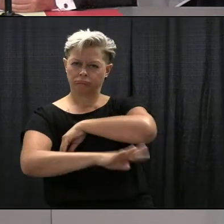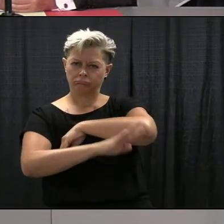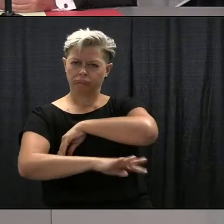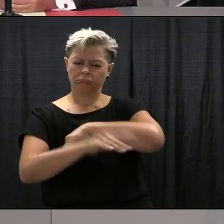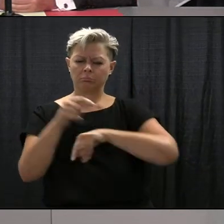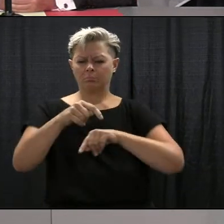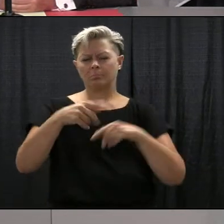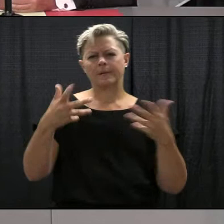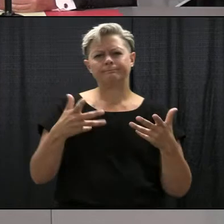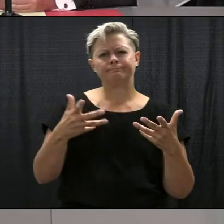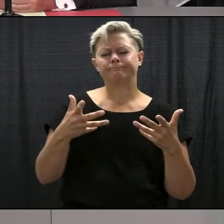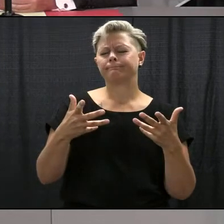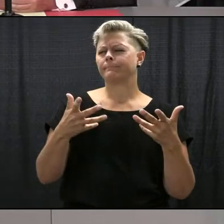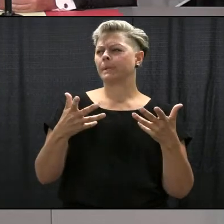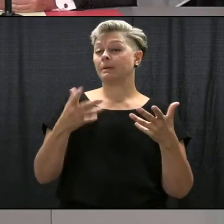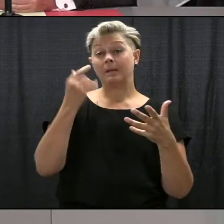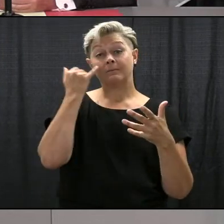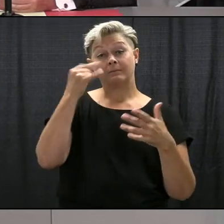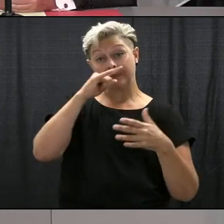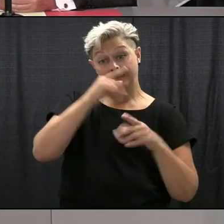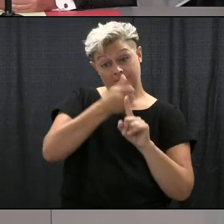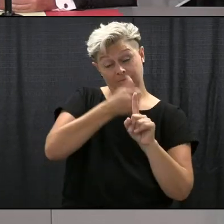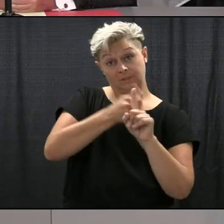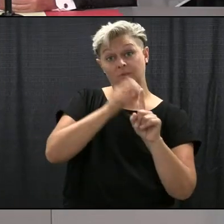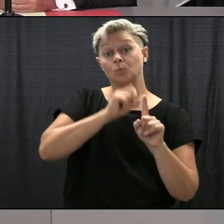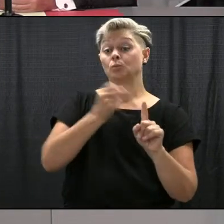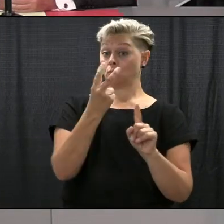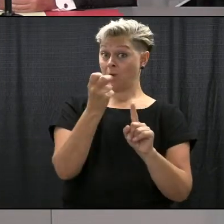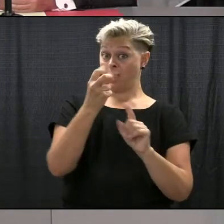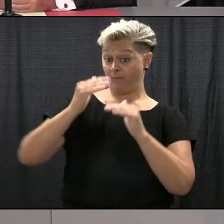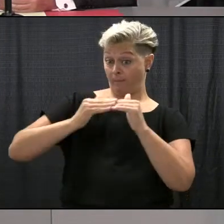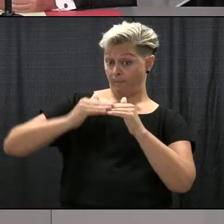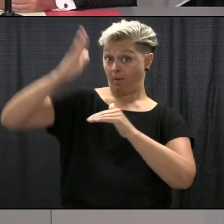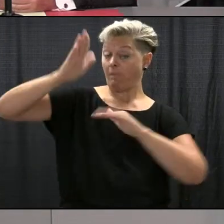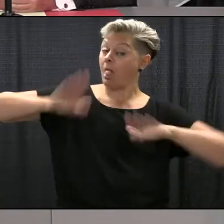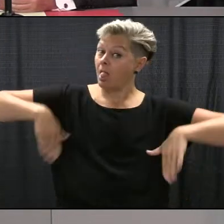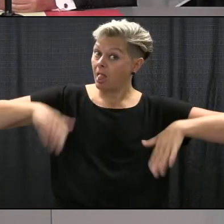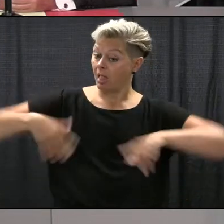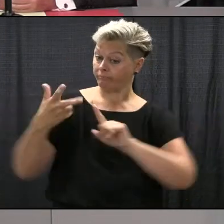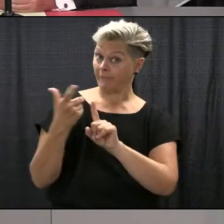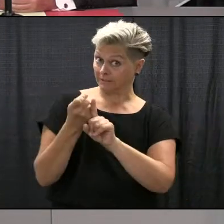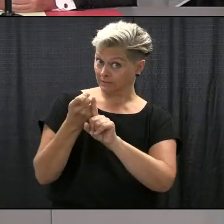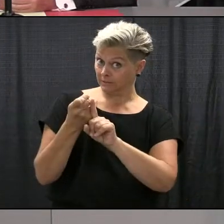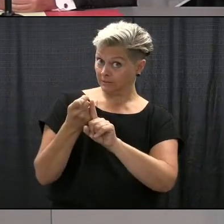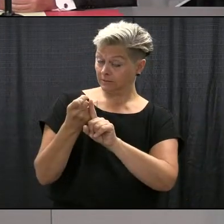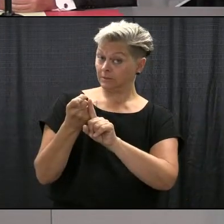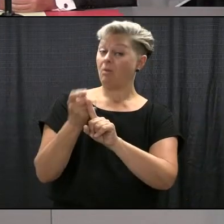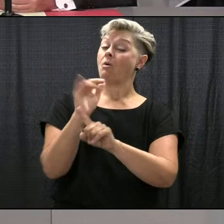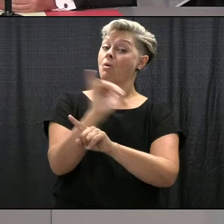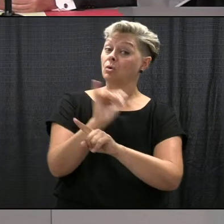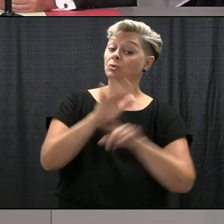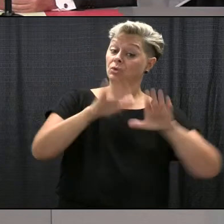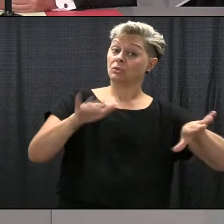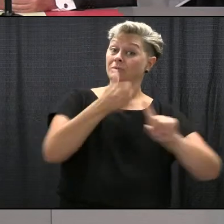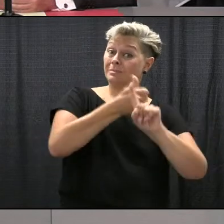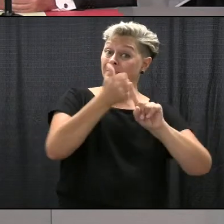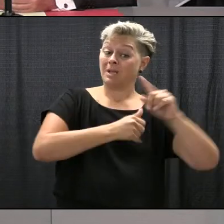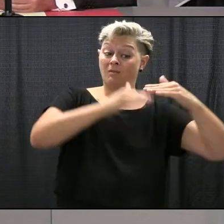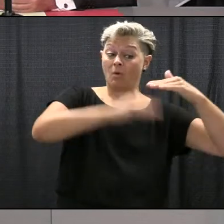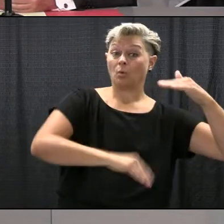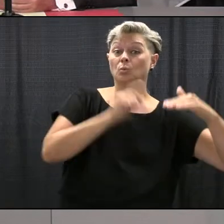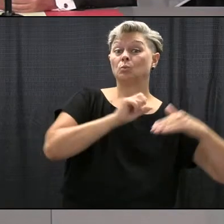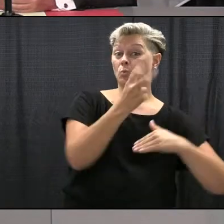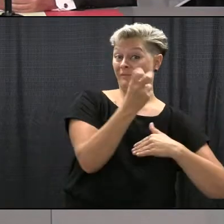for kids who are 12 and over who have not been vaccinated, as well as children under 12 who cannot be?